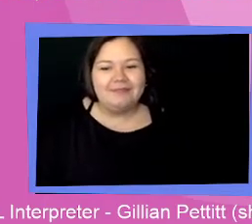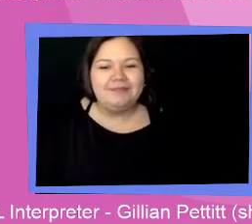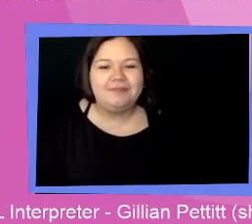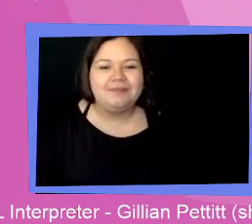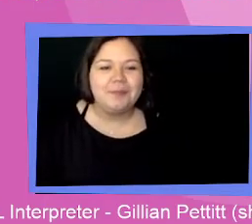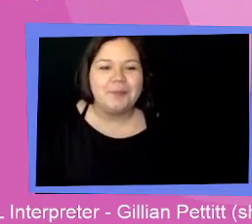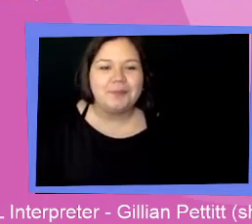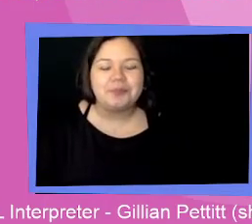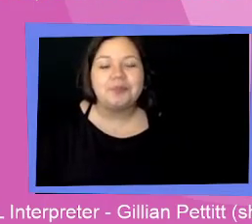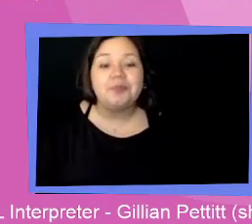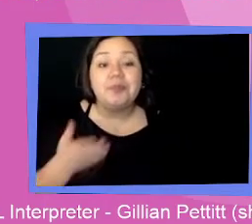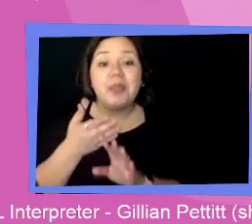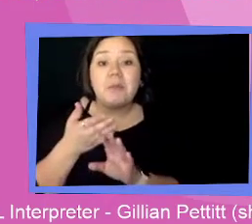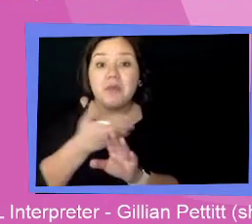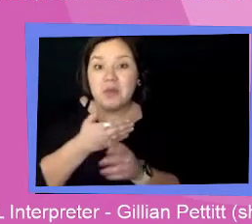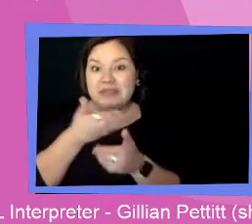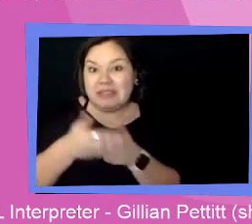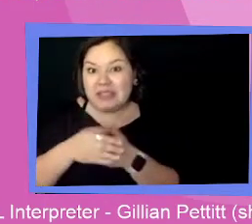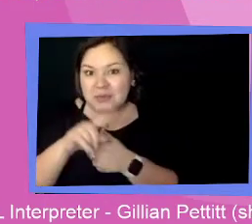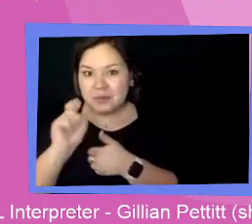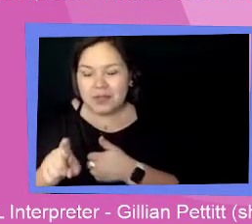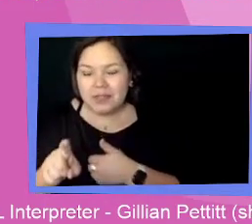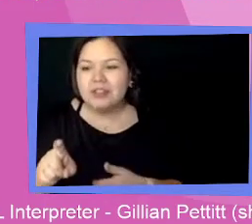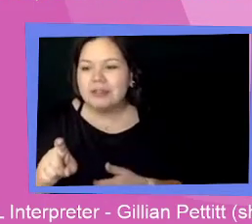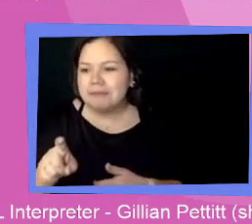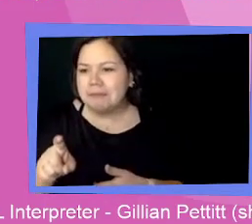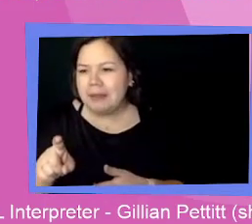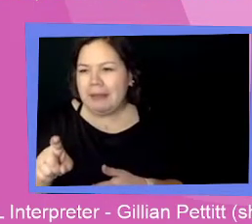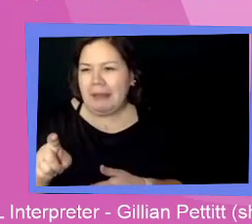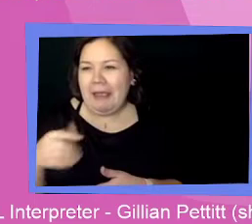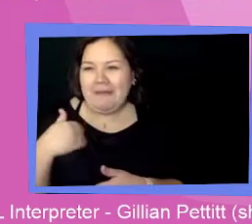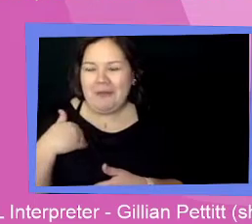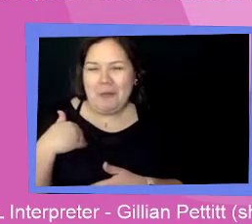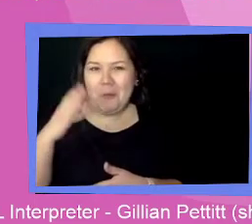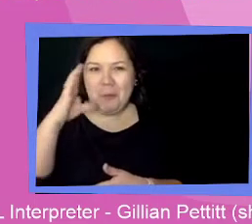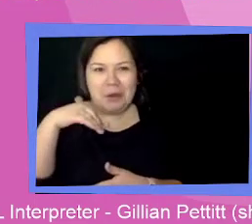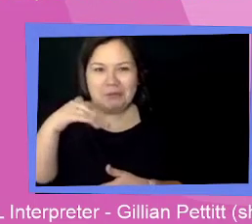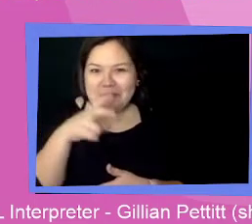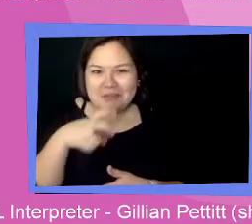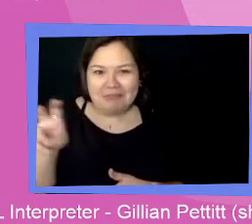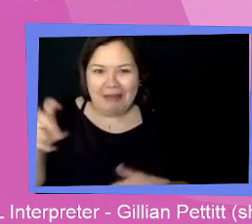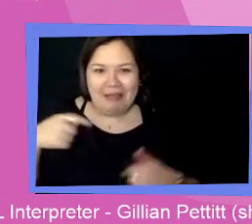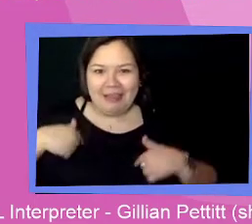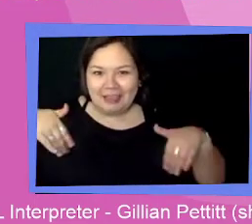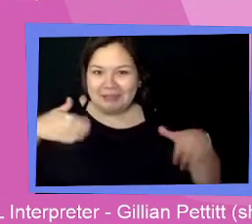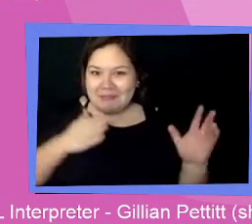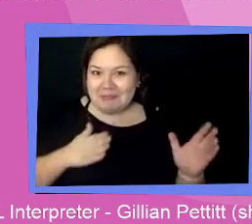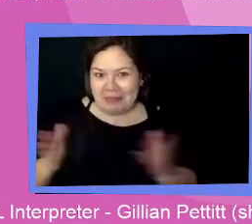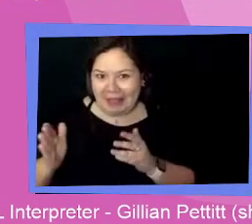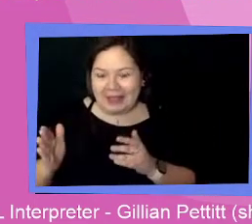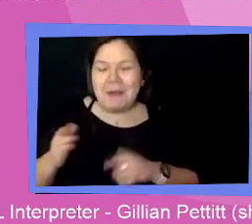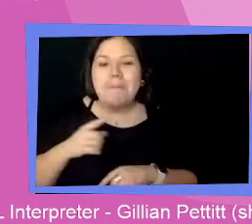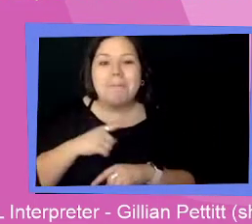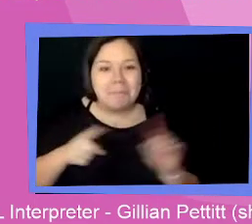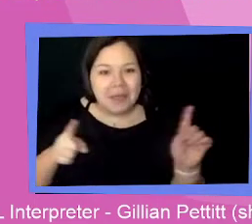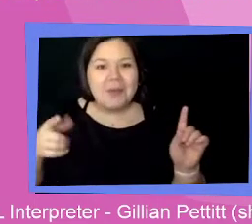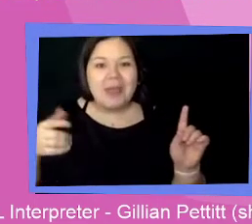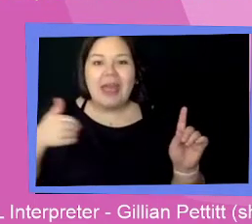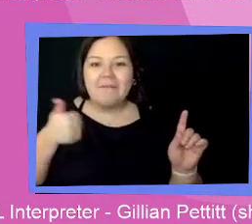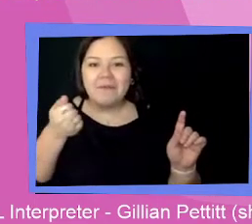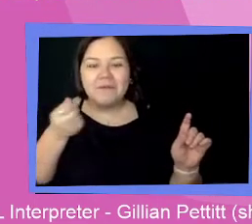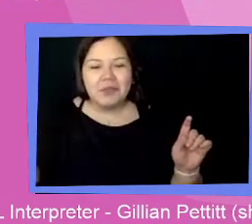Before we move on to the next question, it's kind of a weird segue. I didn't think this through, but we do have a